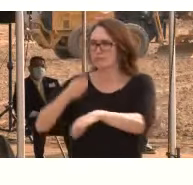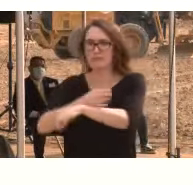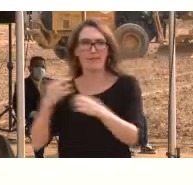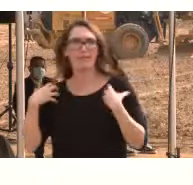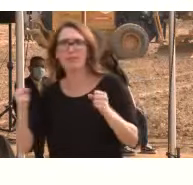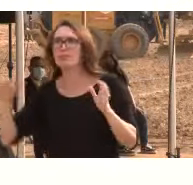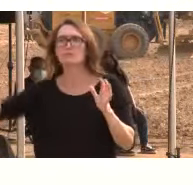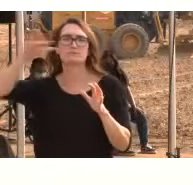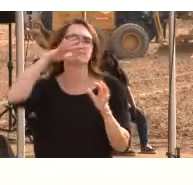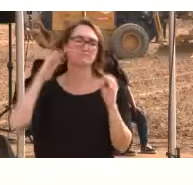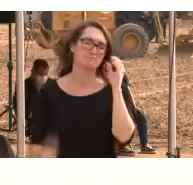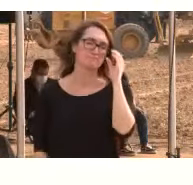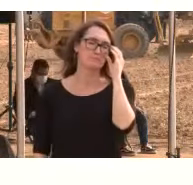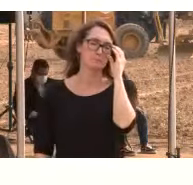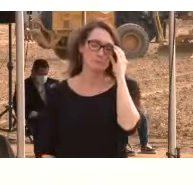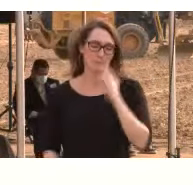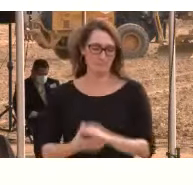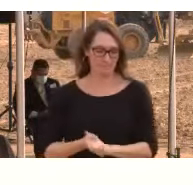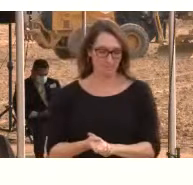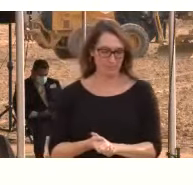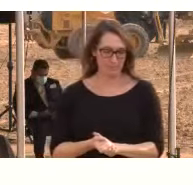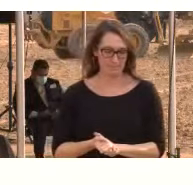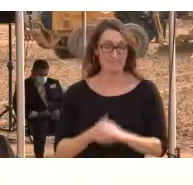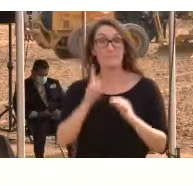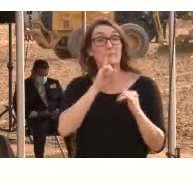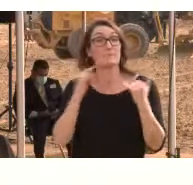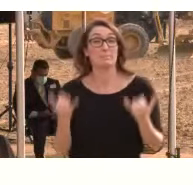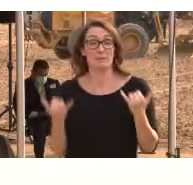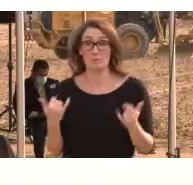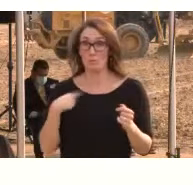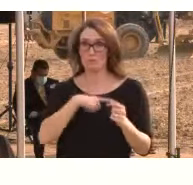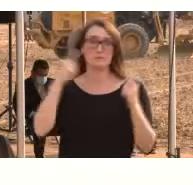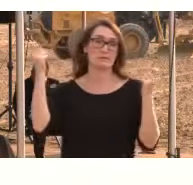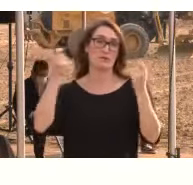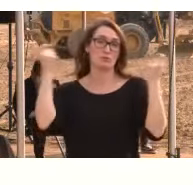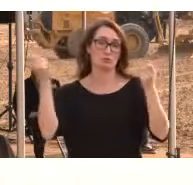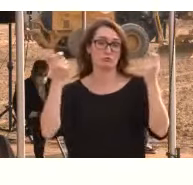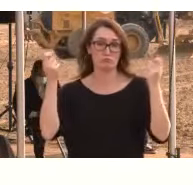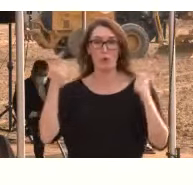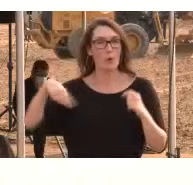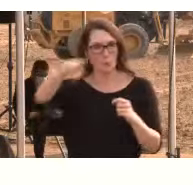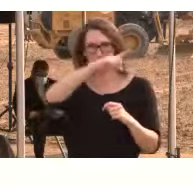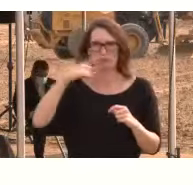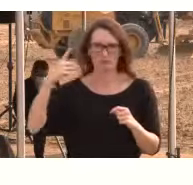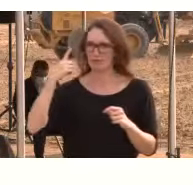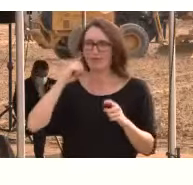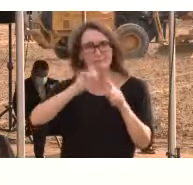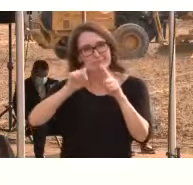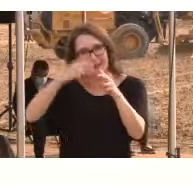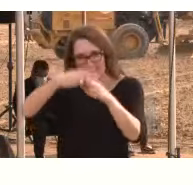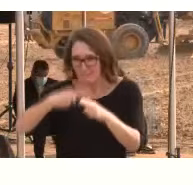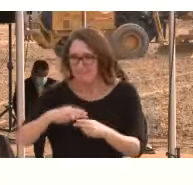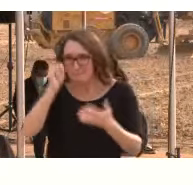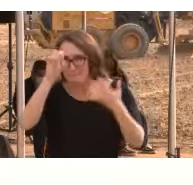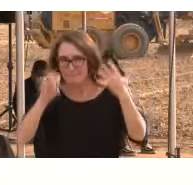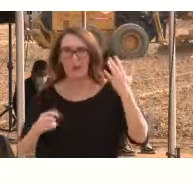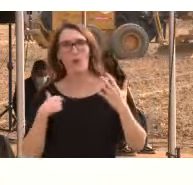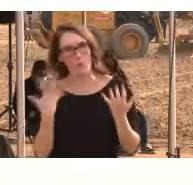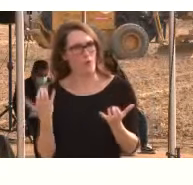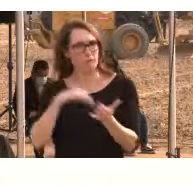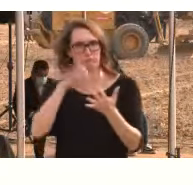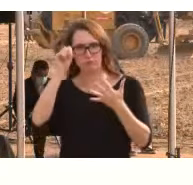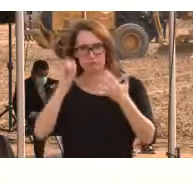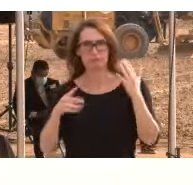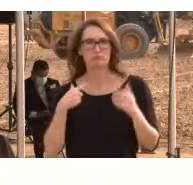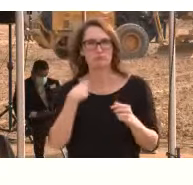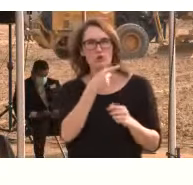We're here today in celebration because we all work together. You've heard a lot of these names, and I'm going to mention them again. It deserves mentioning them. And I'll